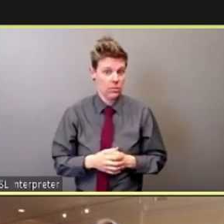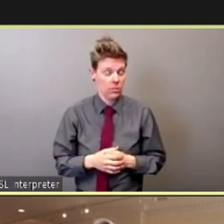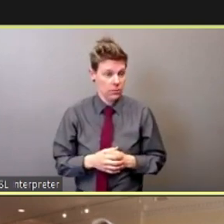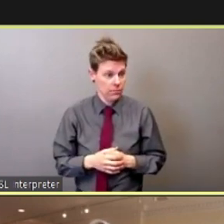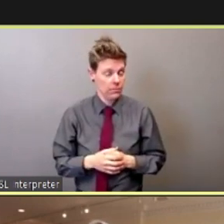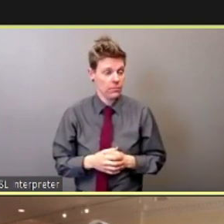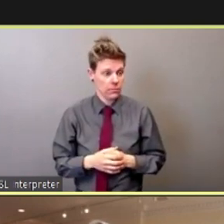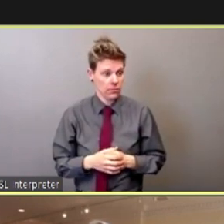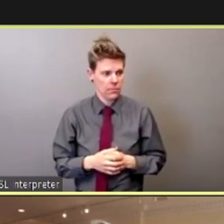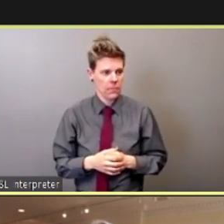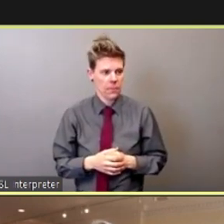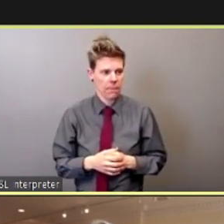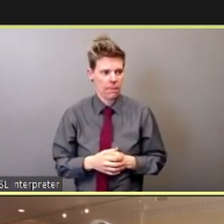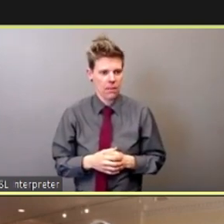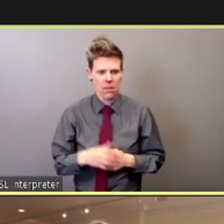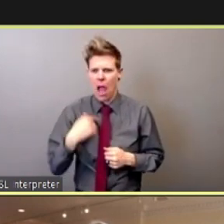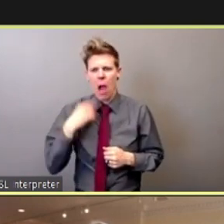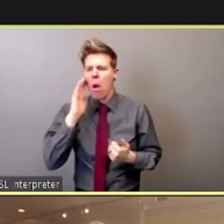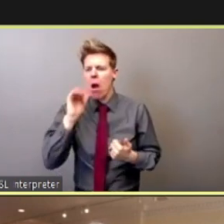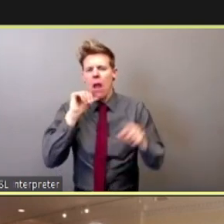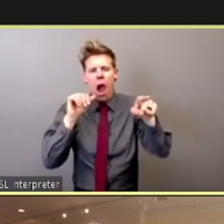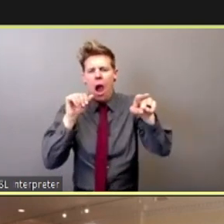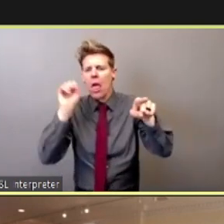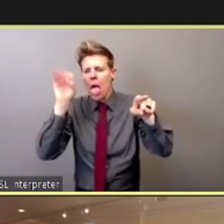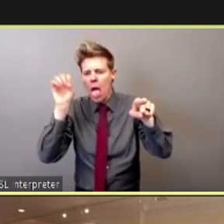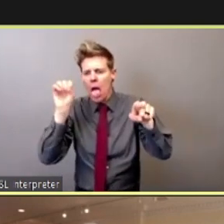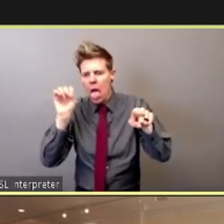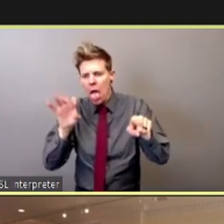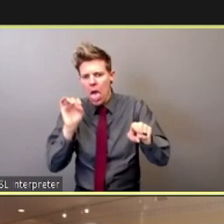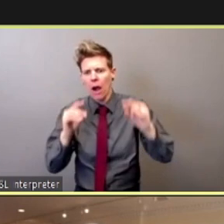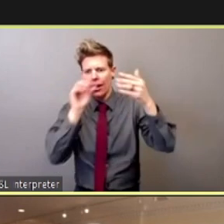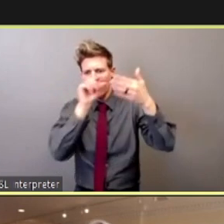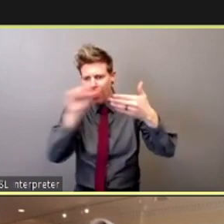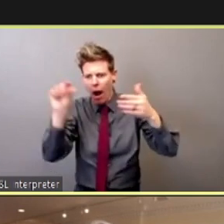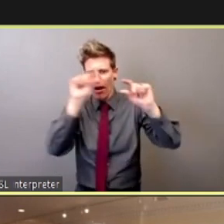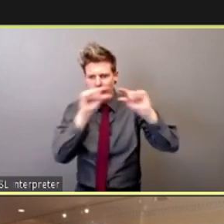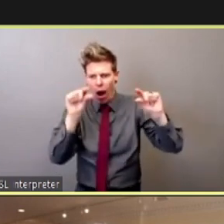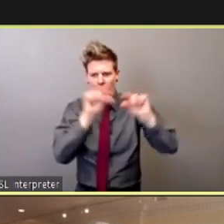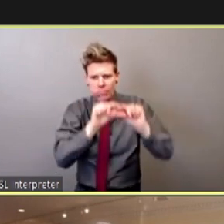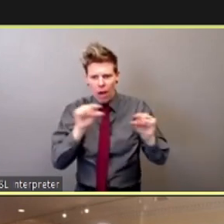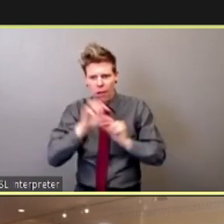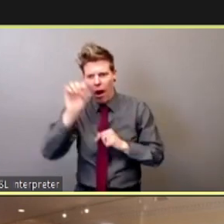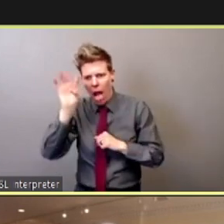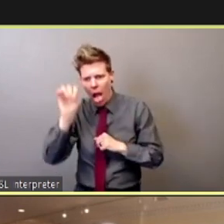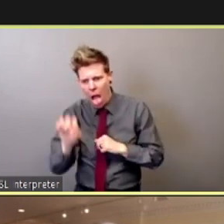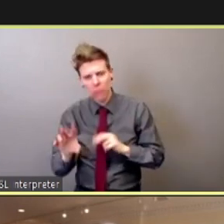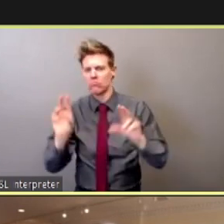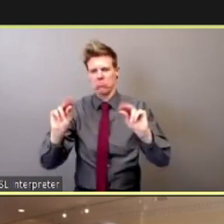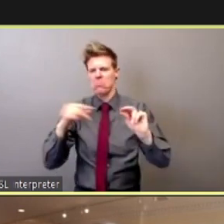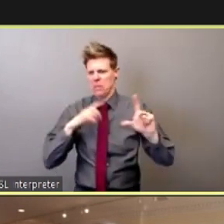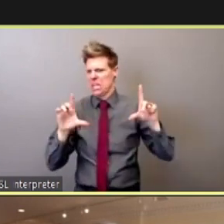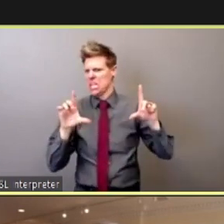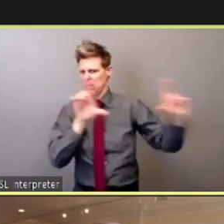I'm not going to read all of this, and I know that we all appreciate that. And